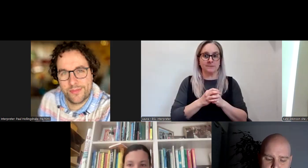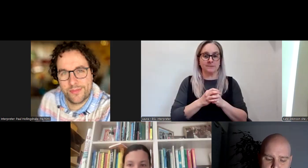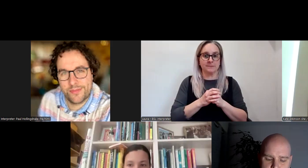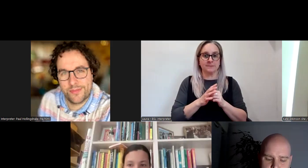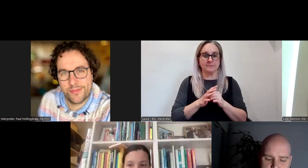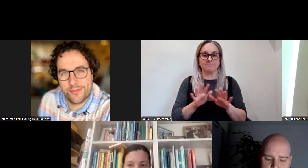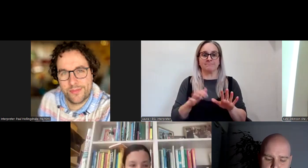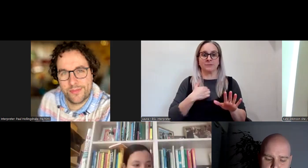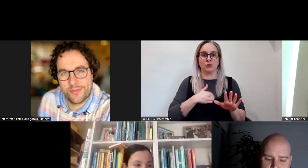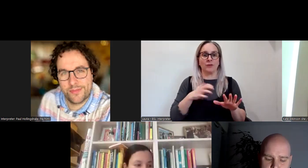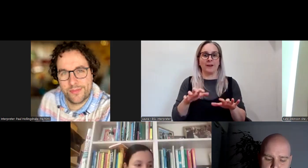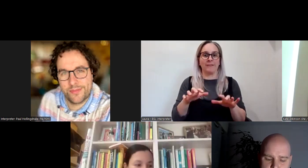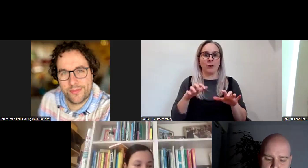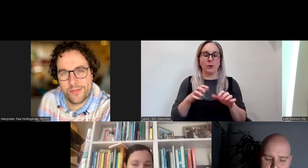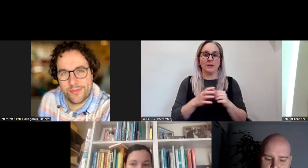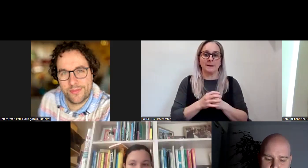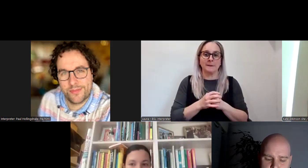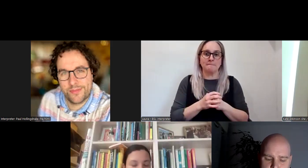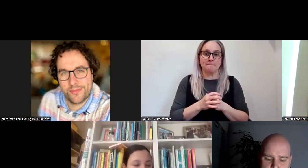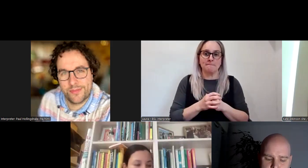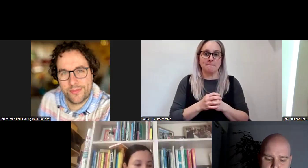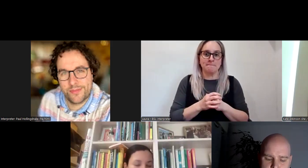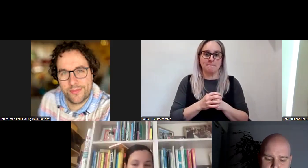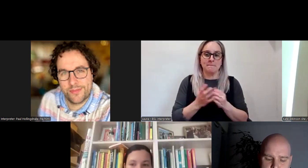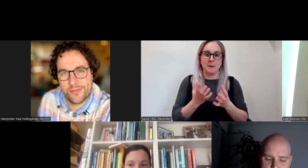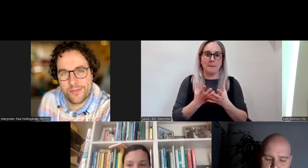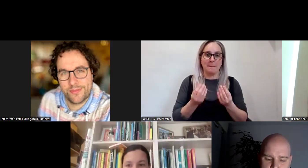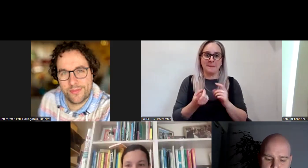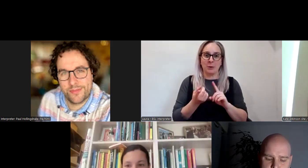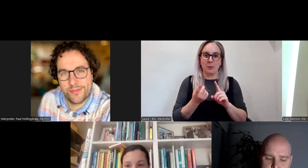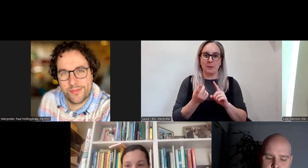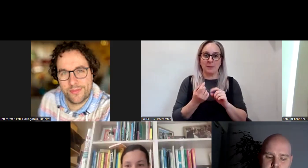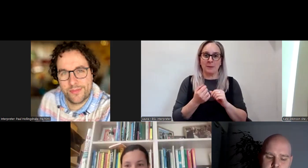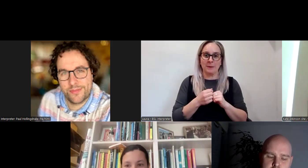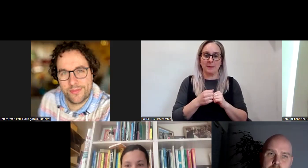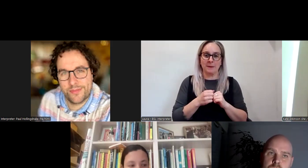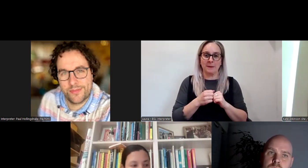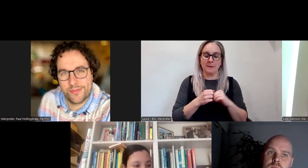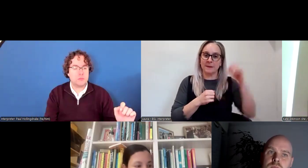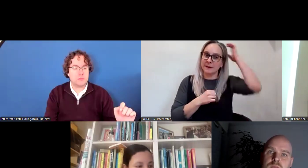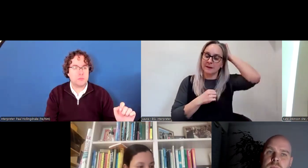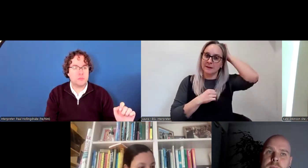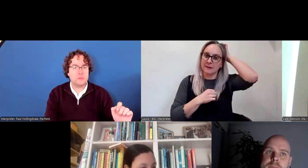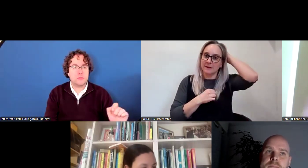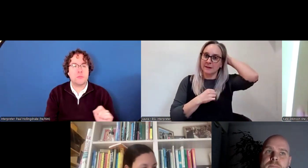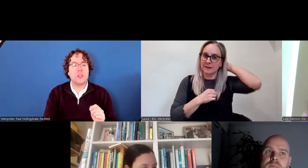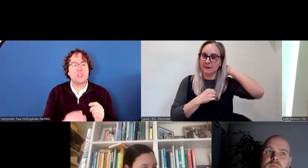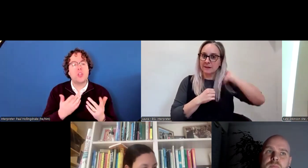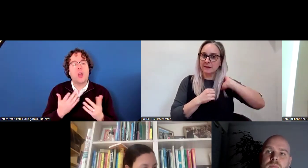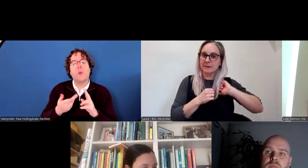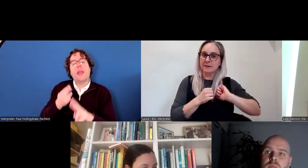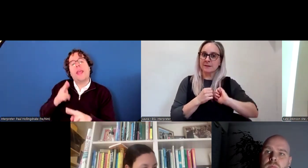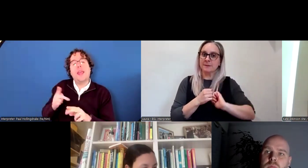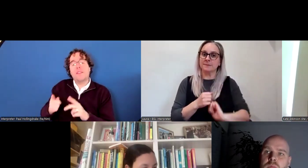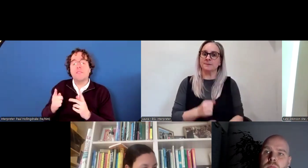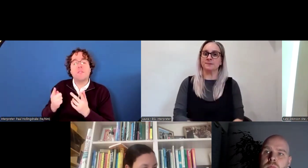by public funding or trusts or foundations, that's fine. If you're a commercial enterprise, that's also fine. We're not averse to having